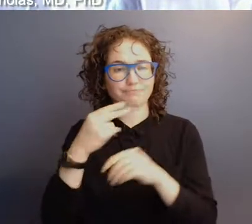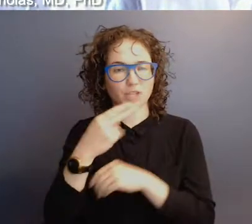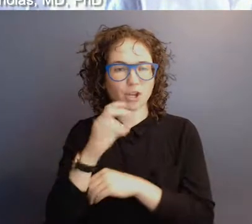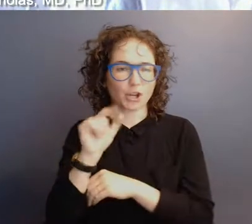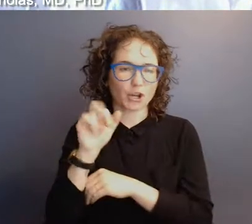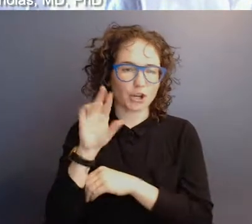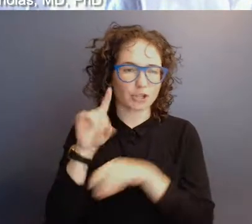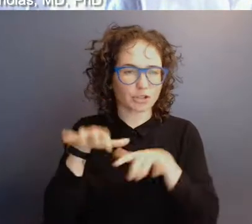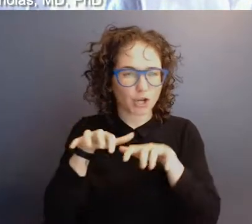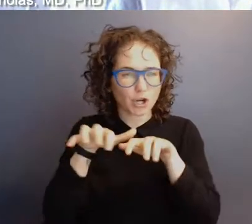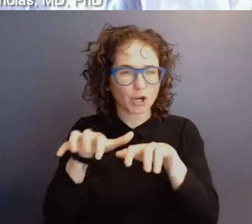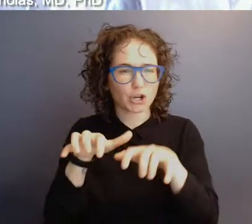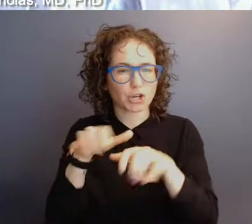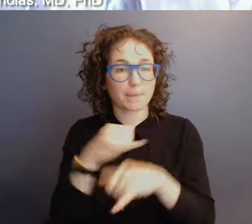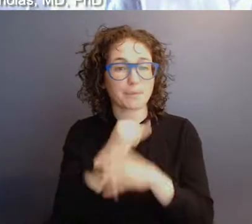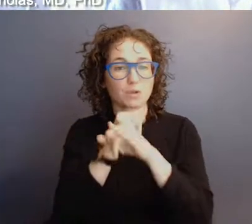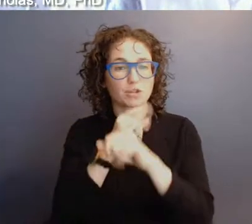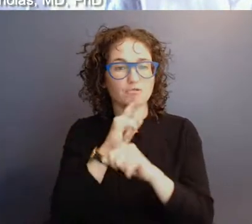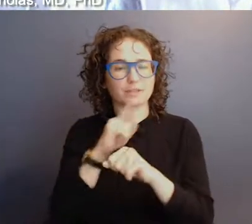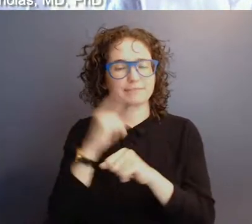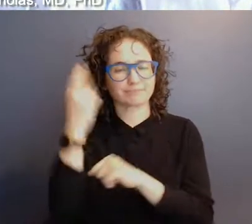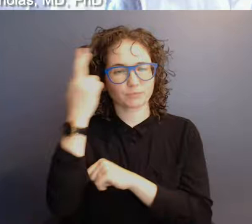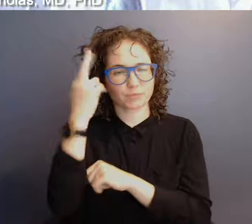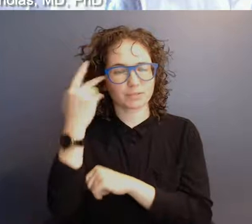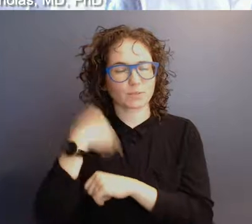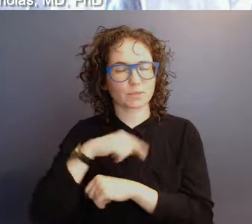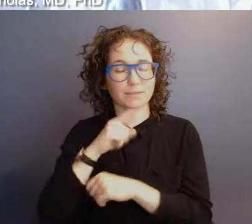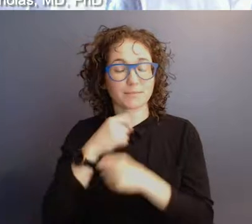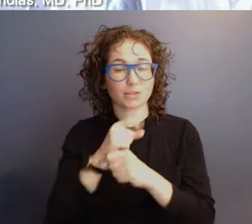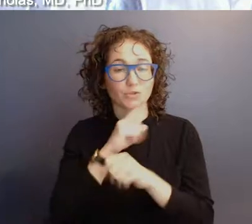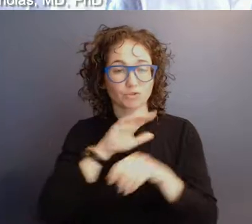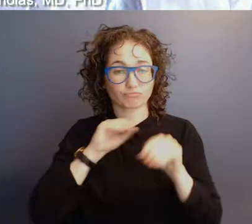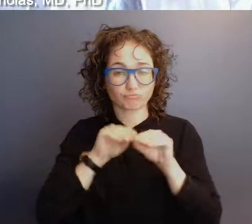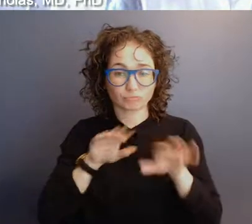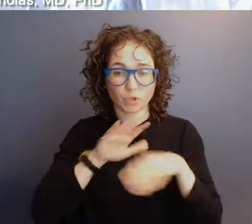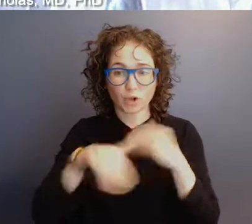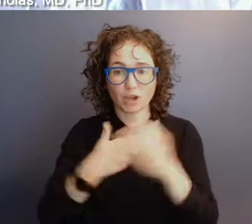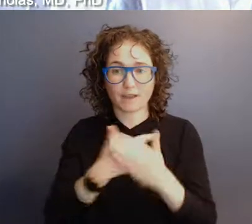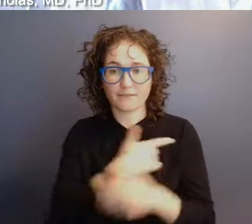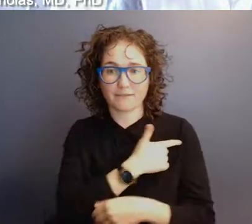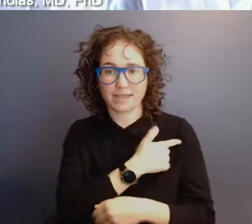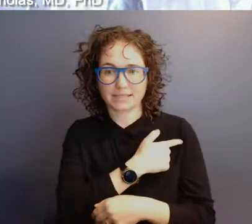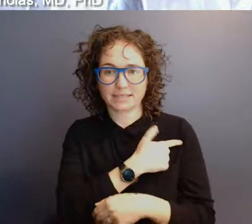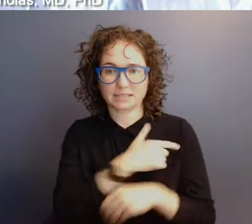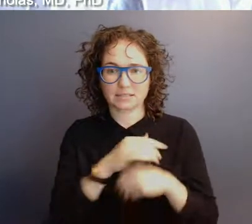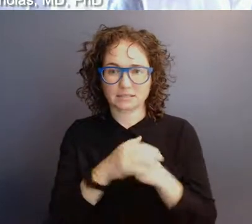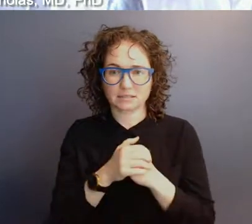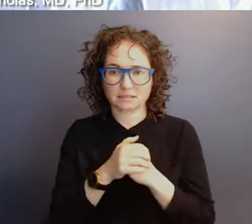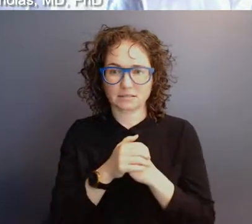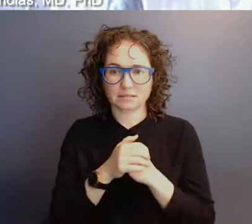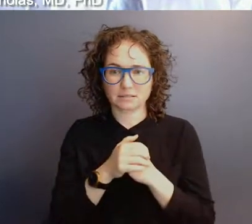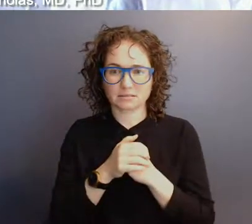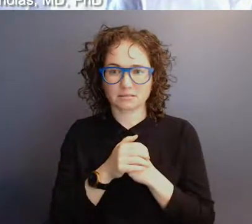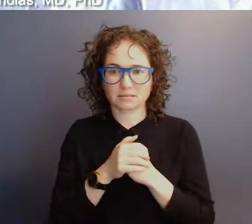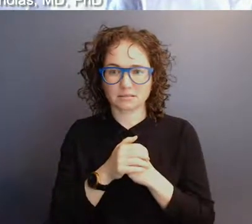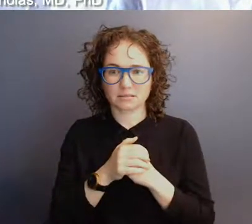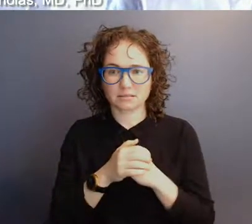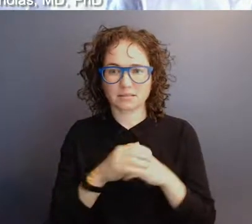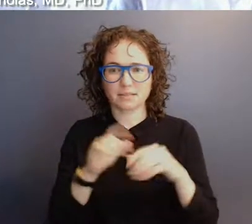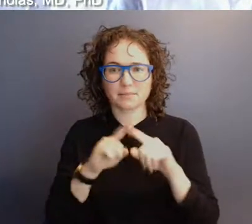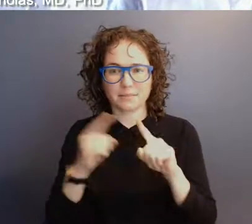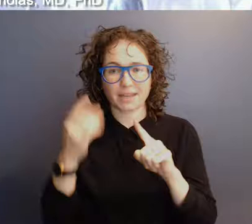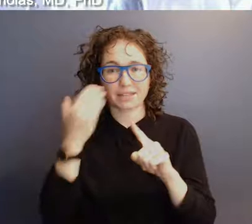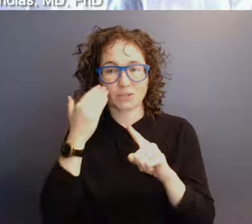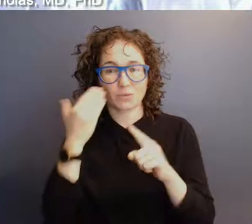that we need to make sure that everybody gets vaccines. We want to reach herd immunity, and we don't want to do that by having people get sick